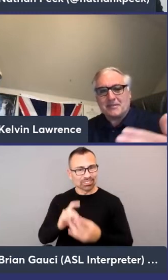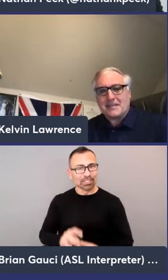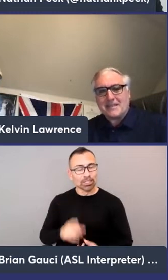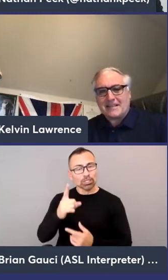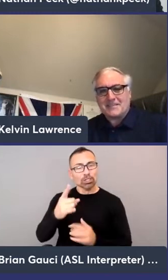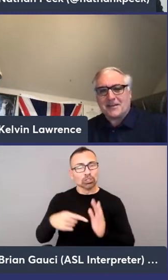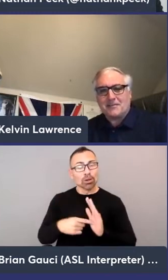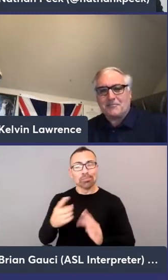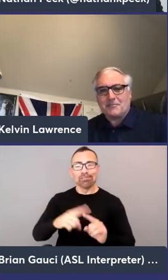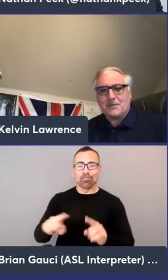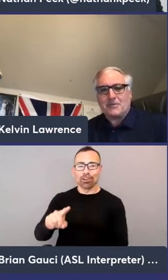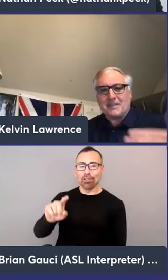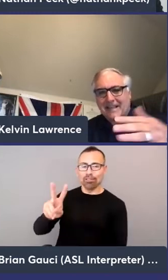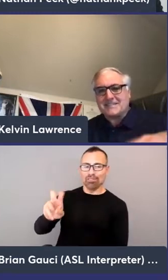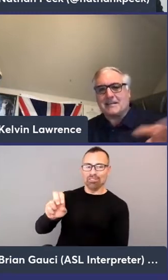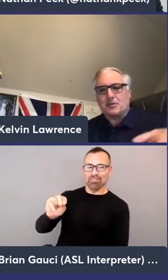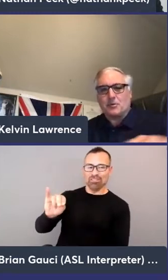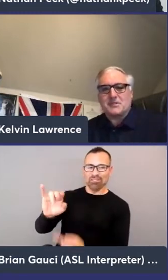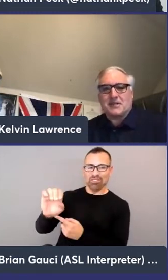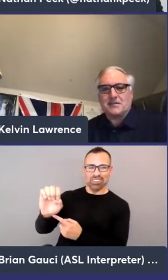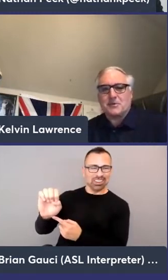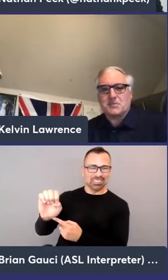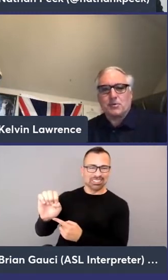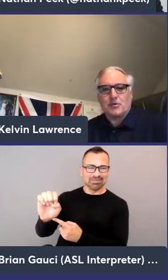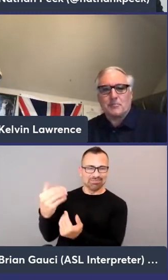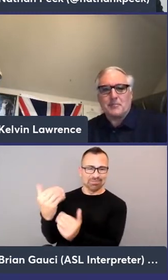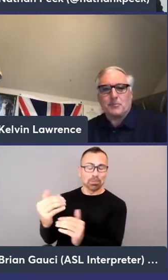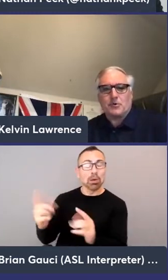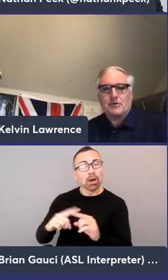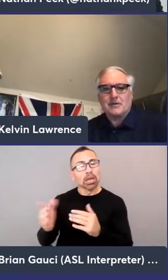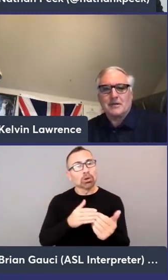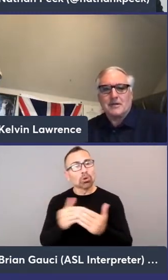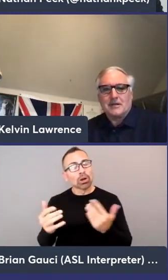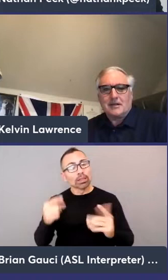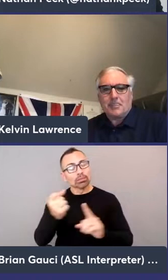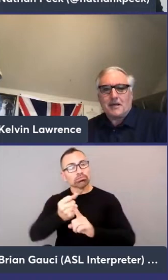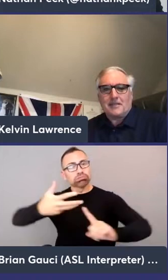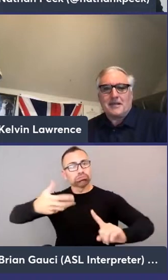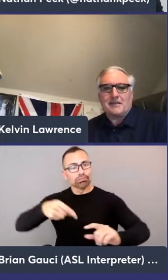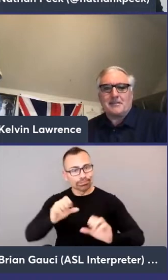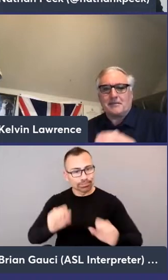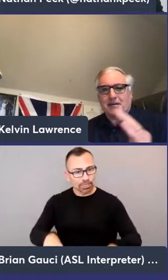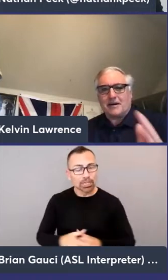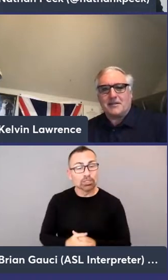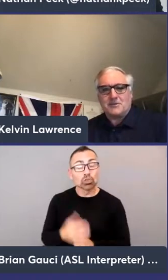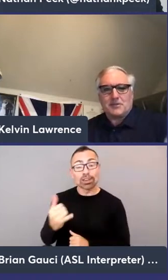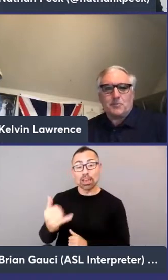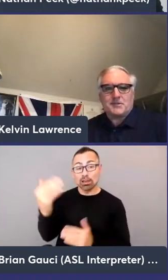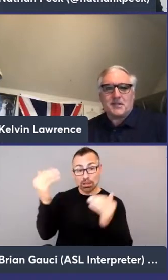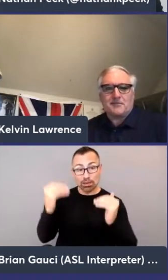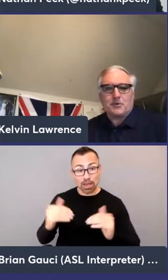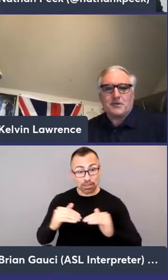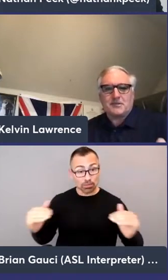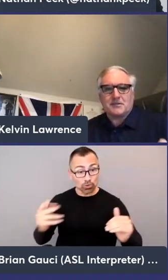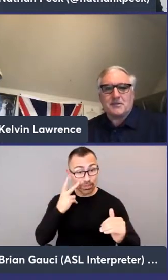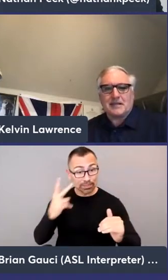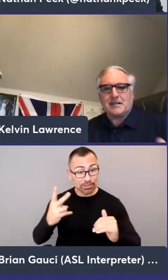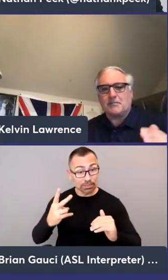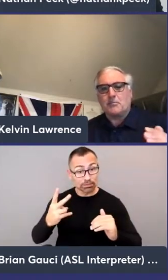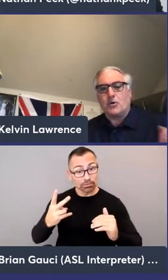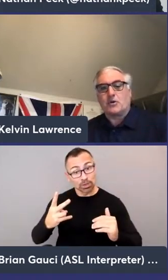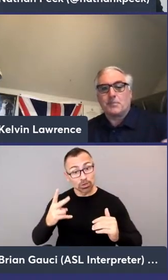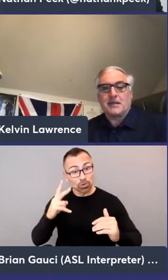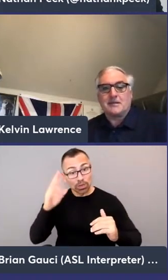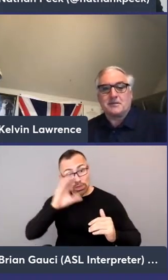so that's kind of, the next level where we're starting to explore a bit more. And then I used an open cipher query to get